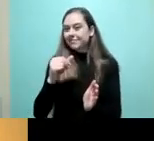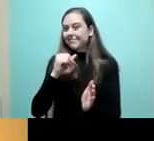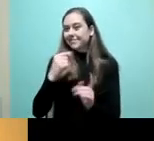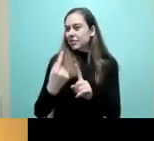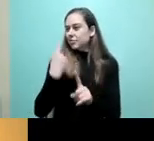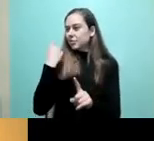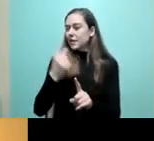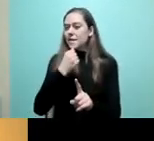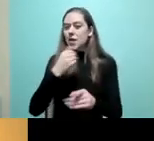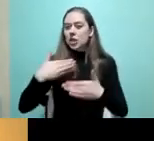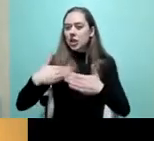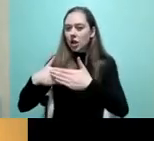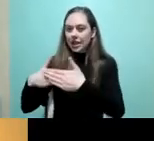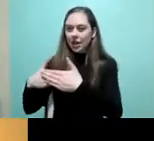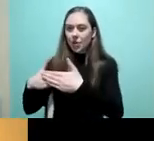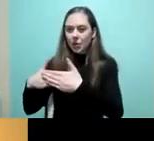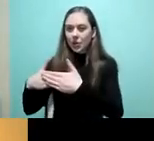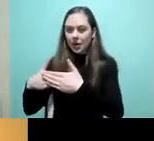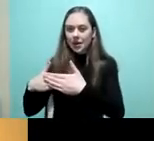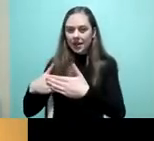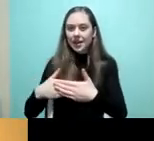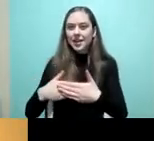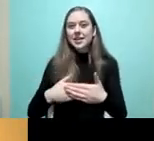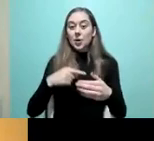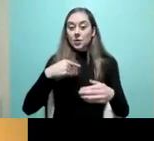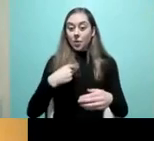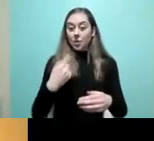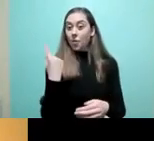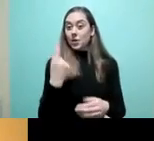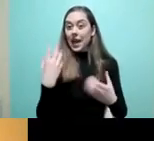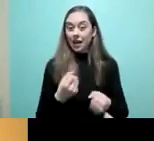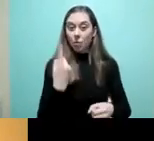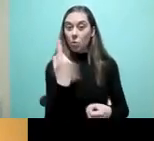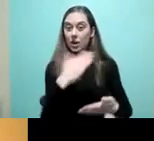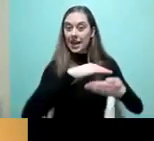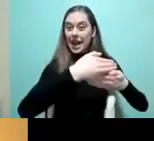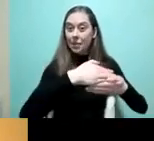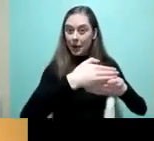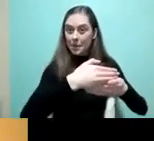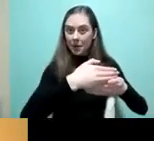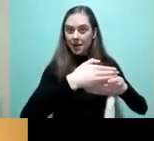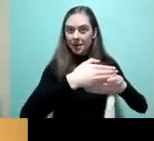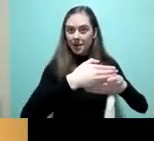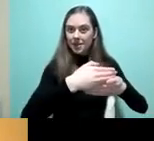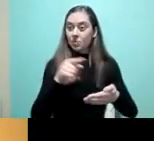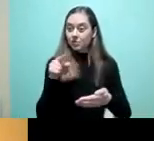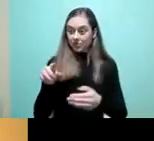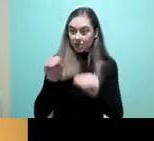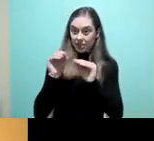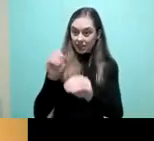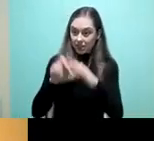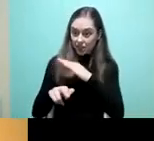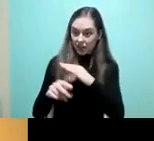teacher and she was doing homeschooling. And then suddenly I needed a laptop to do an online workout. And then it was like, oh, it's just, we're clashing.